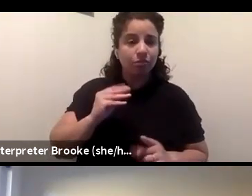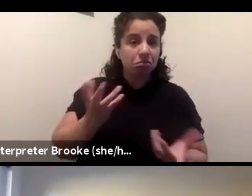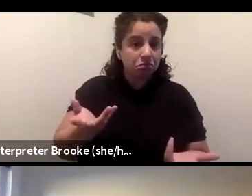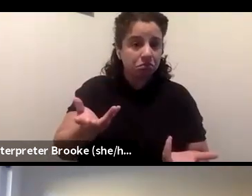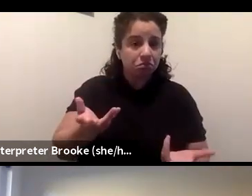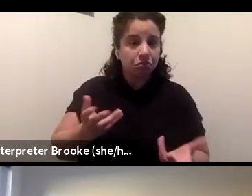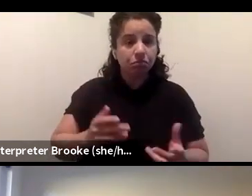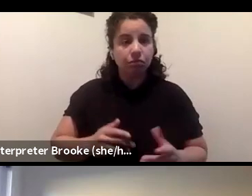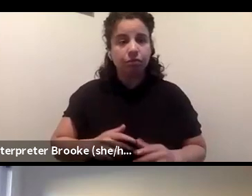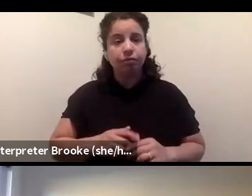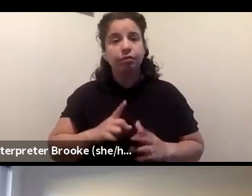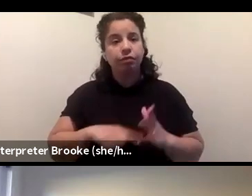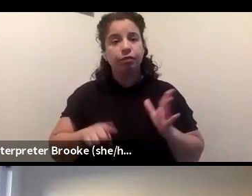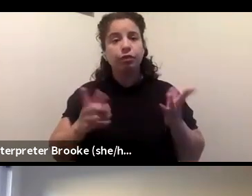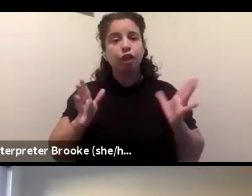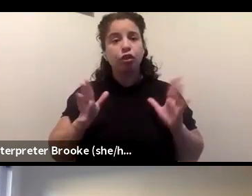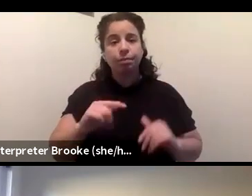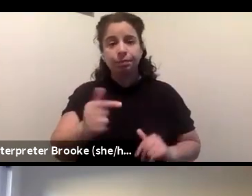experiences. Check.